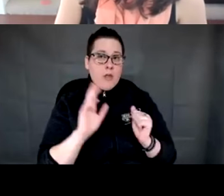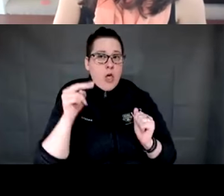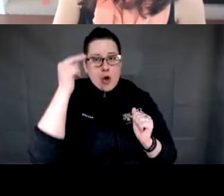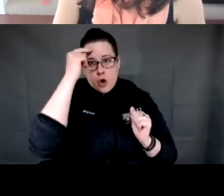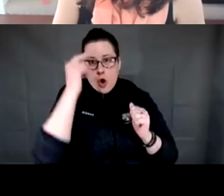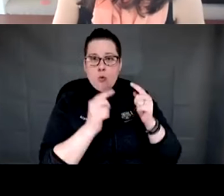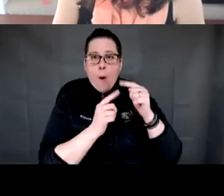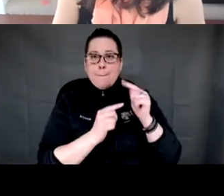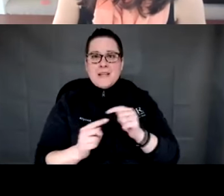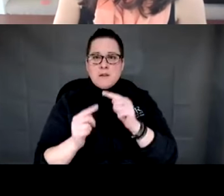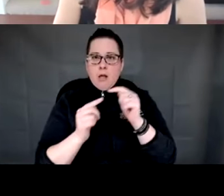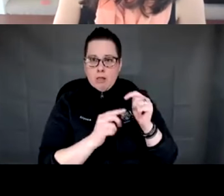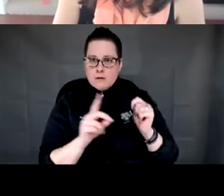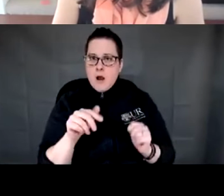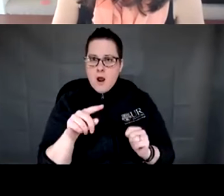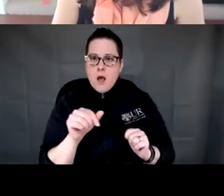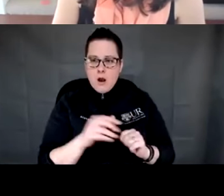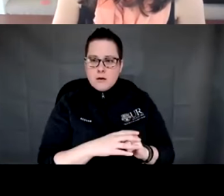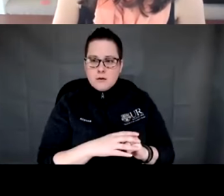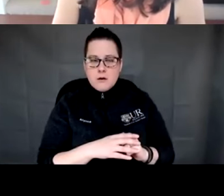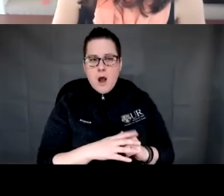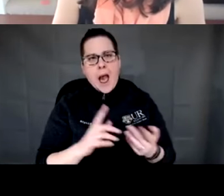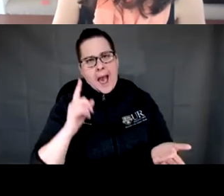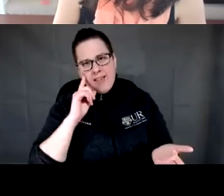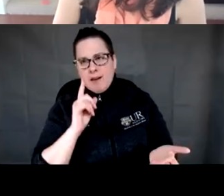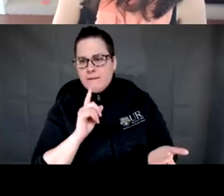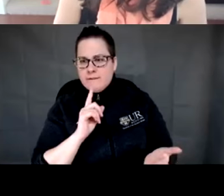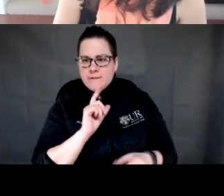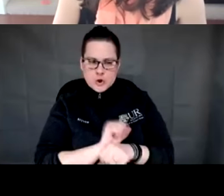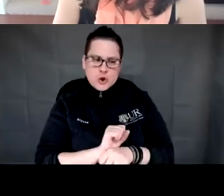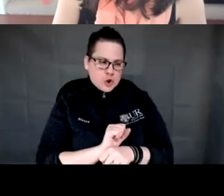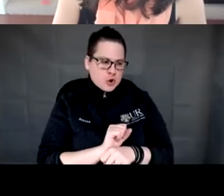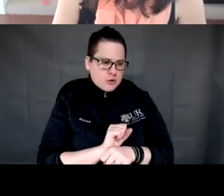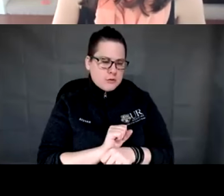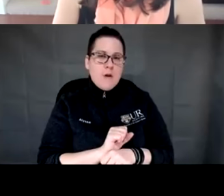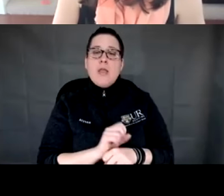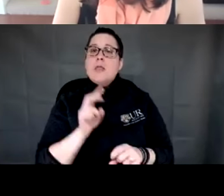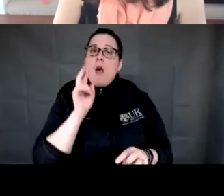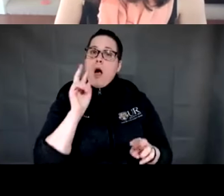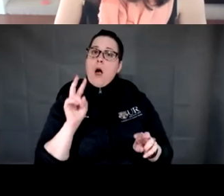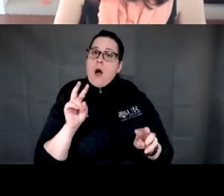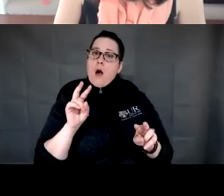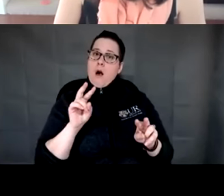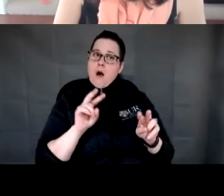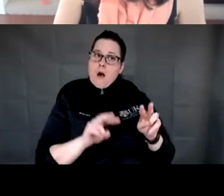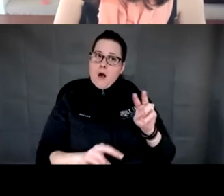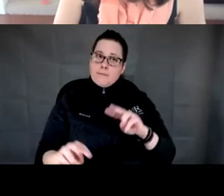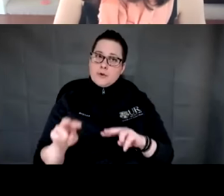data. I think for sure these observations